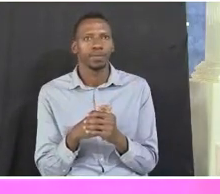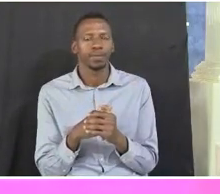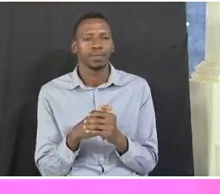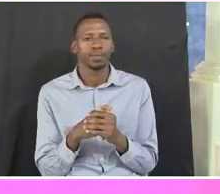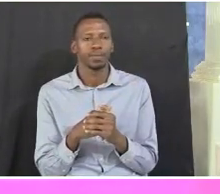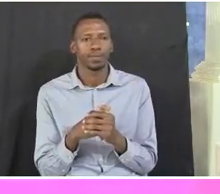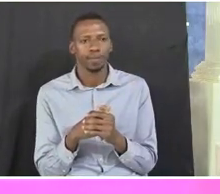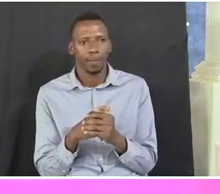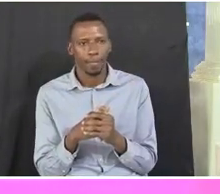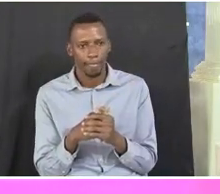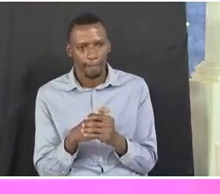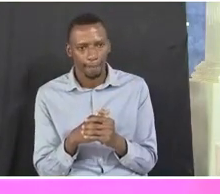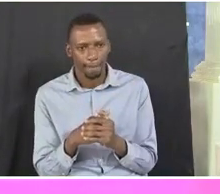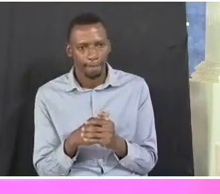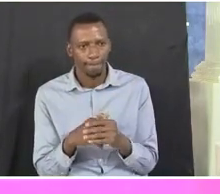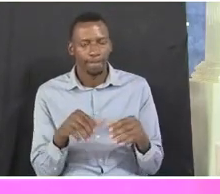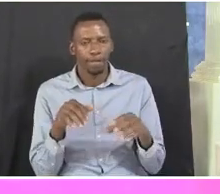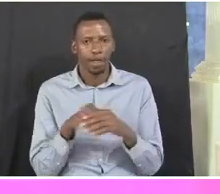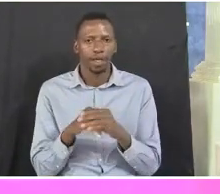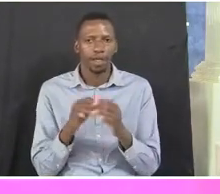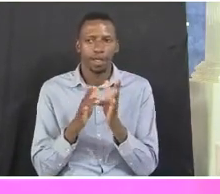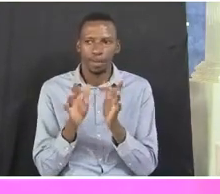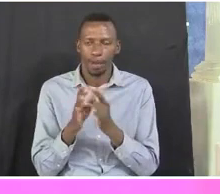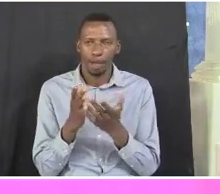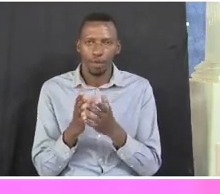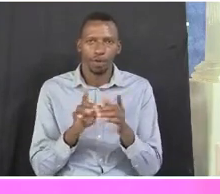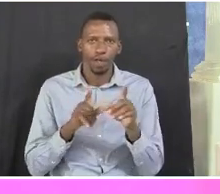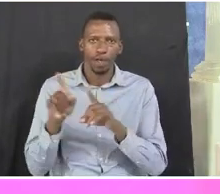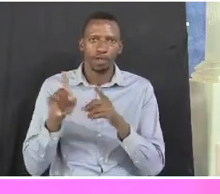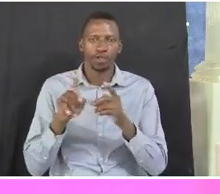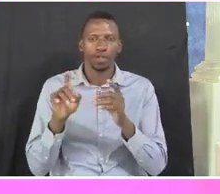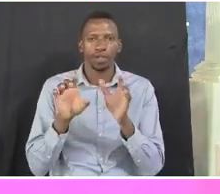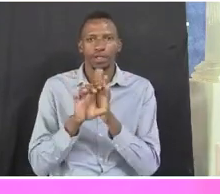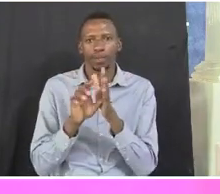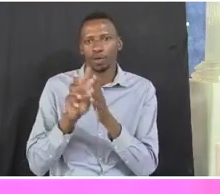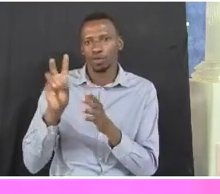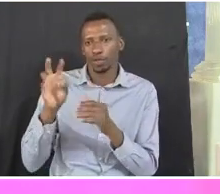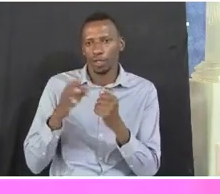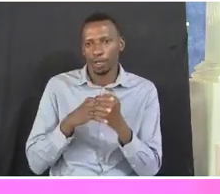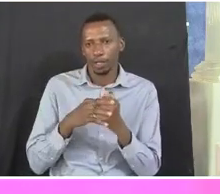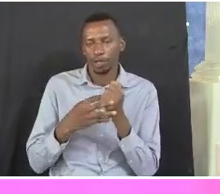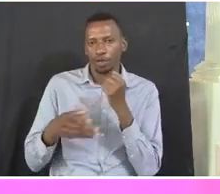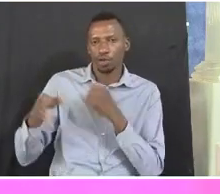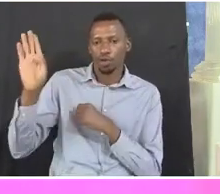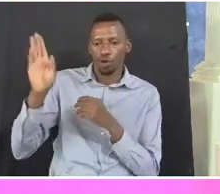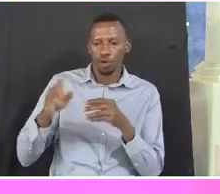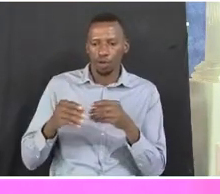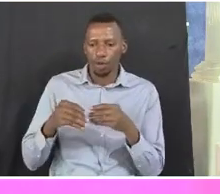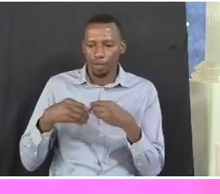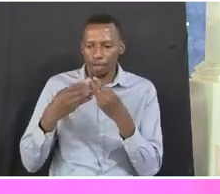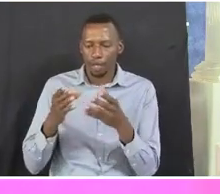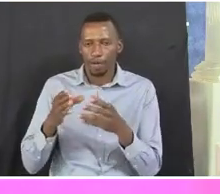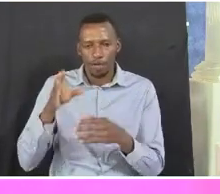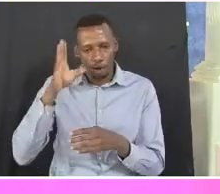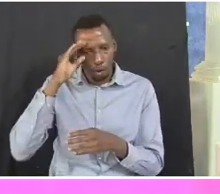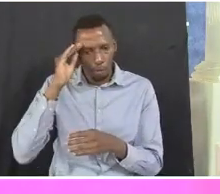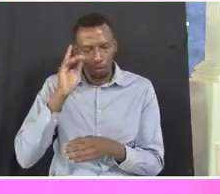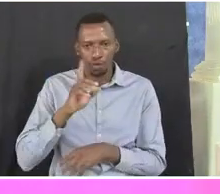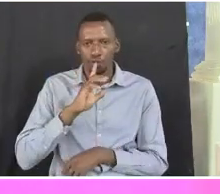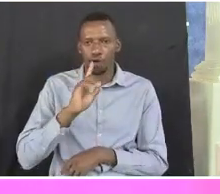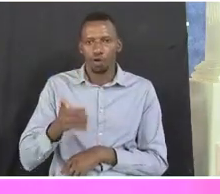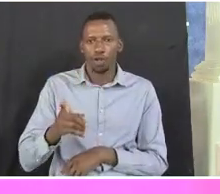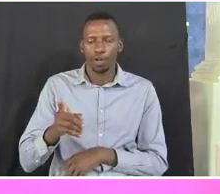28. In the book of Exodus, Moses was given instructions on how to